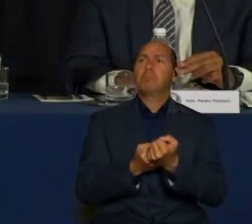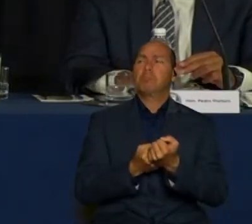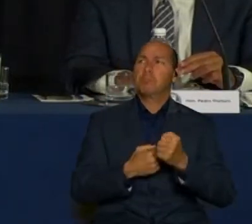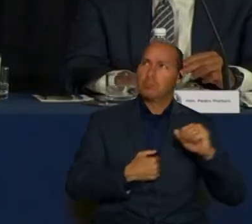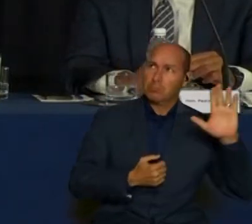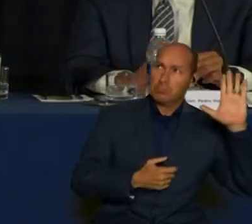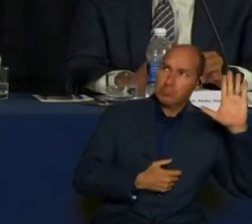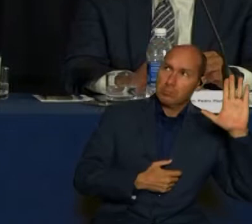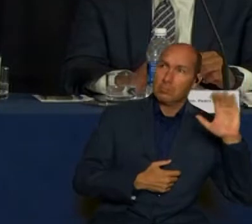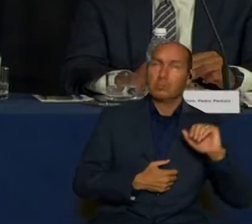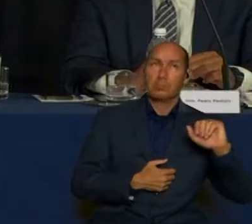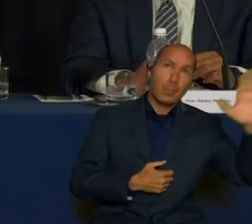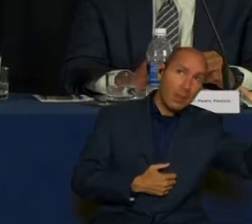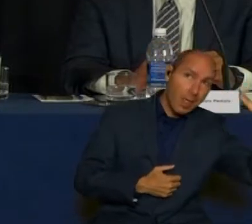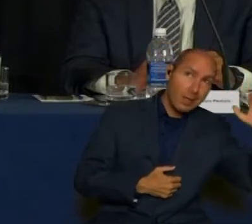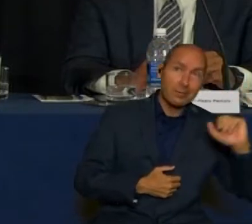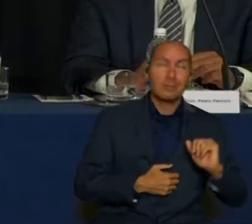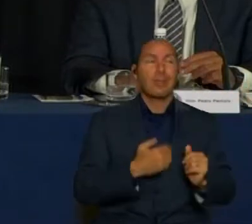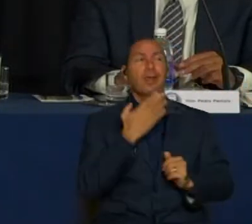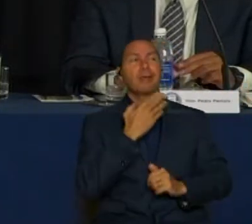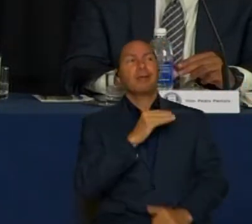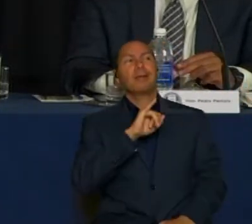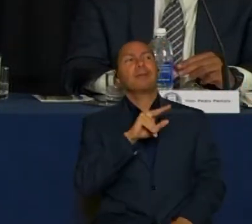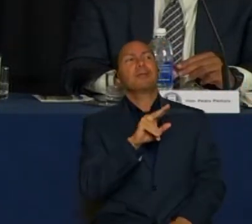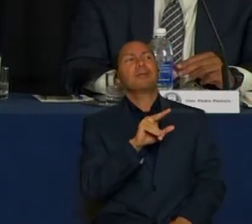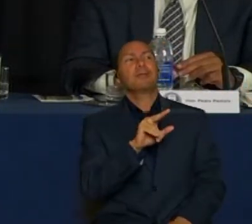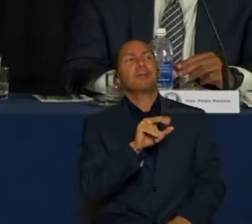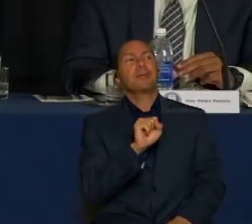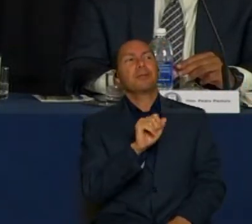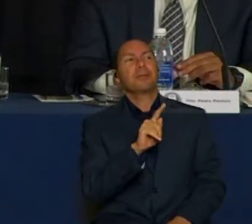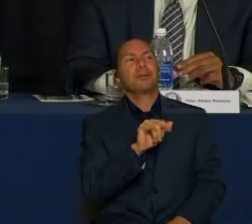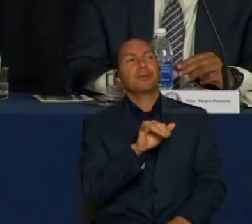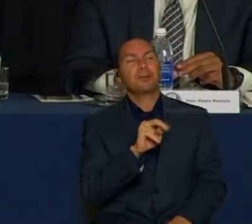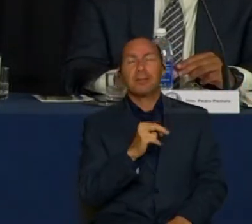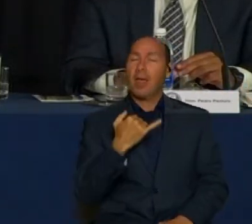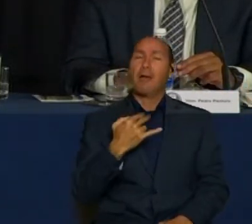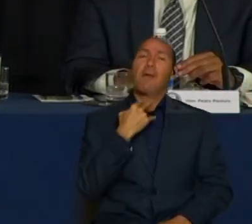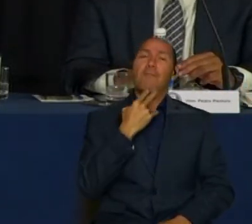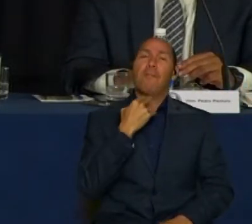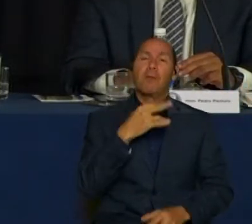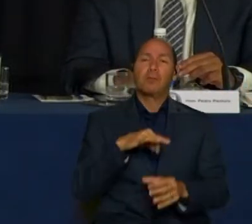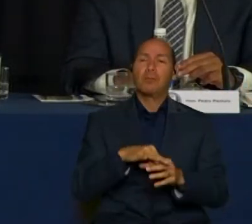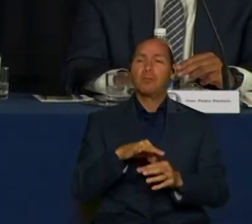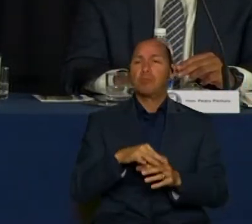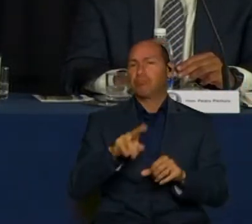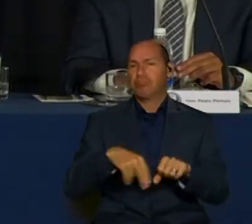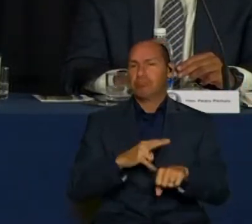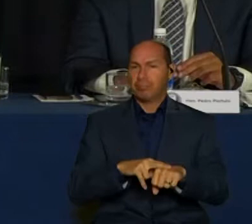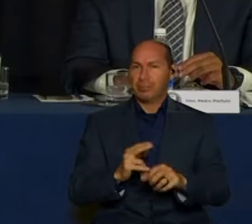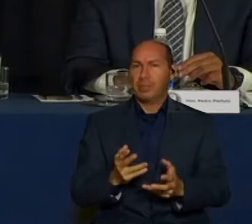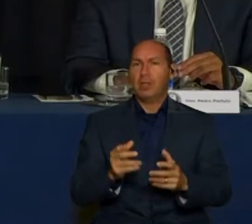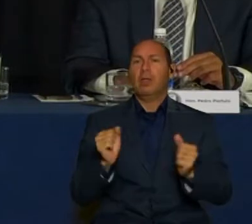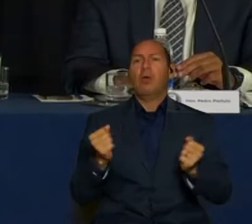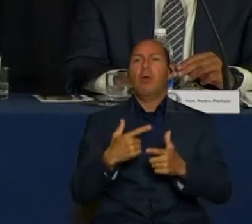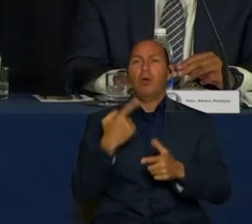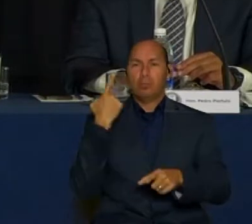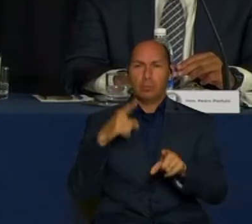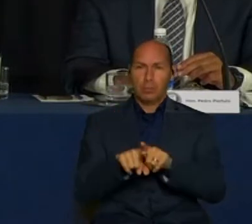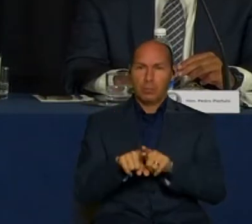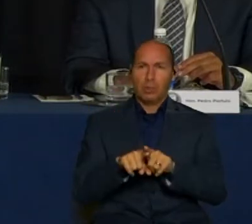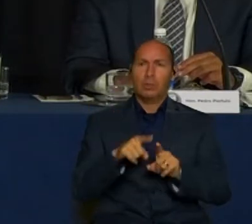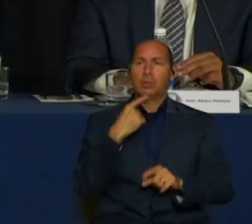Second. I'm second. Thanks, Justin. We'll take a voice vote per usual. We'll all in favor, please say